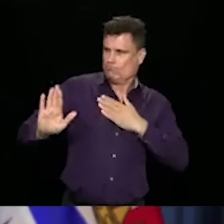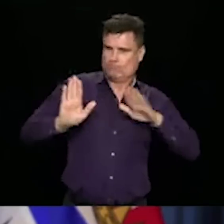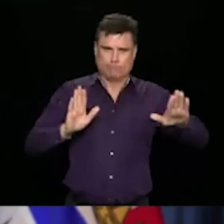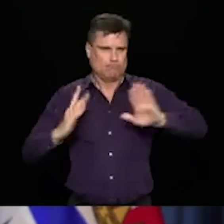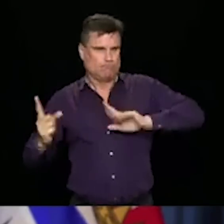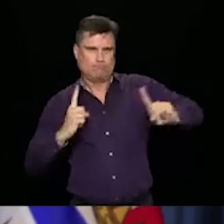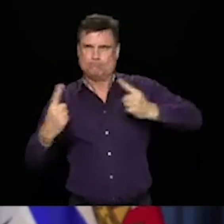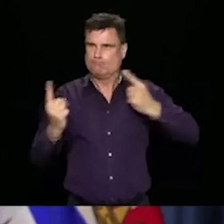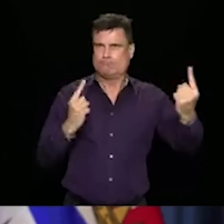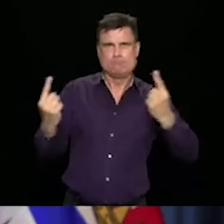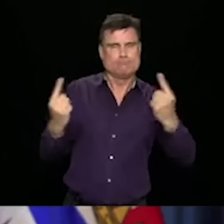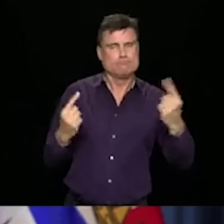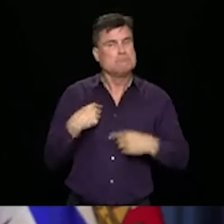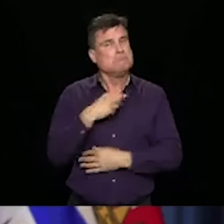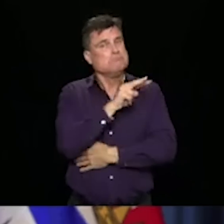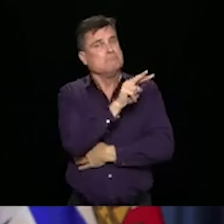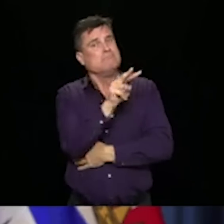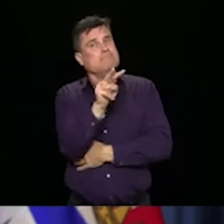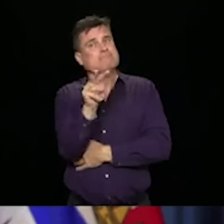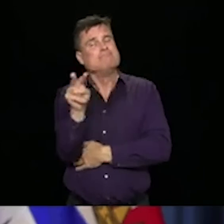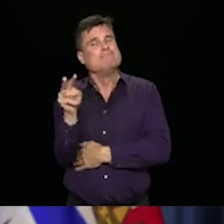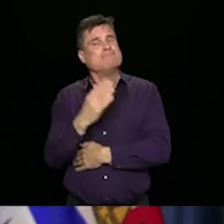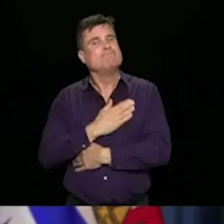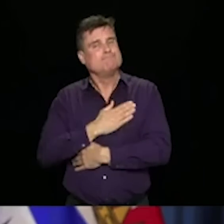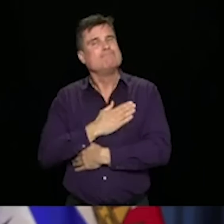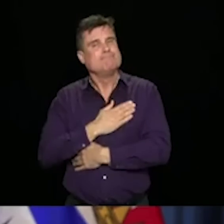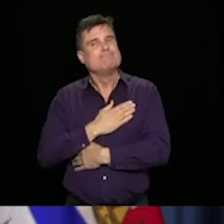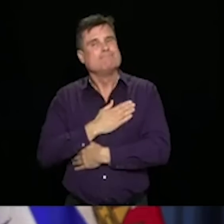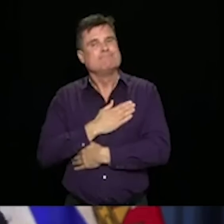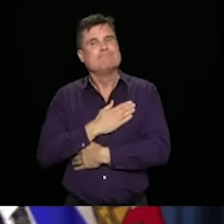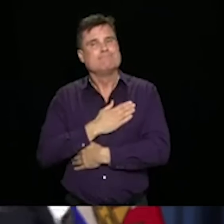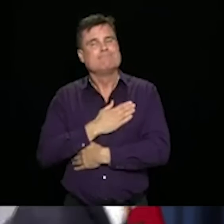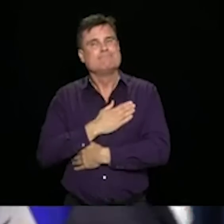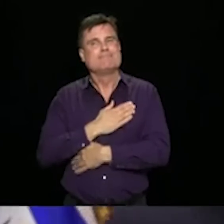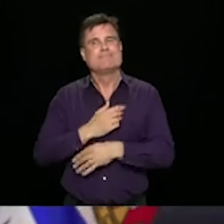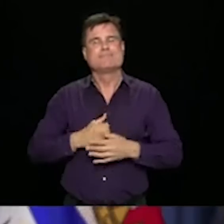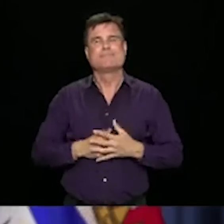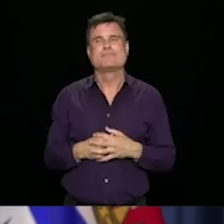heartening to me, and I think it should be heartening to everybody.